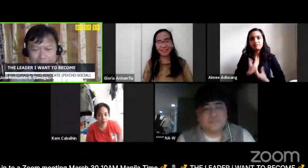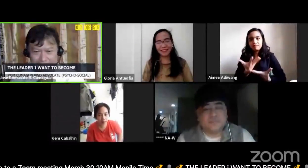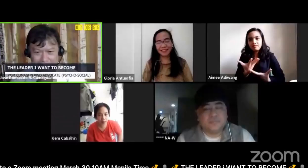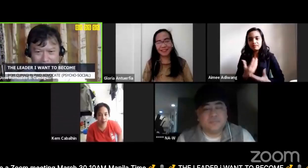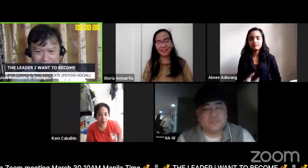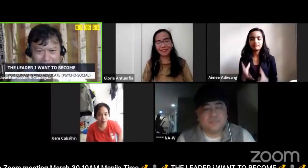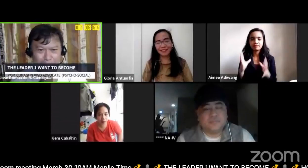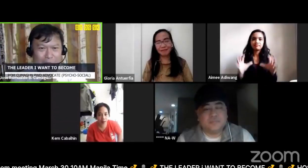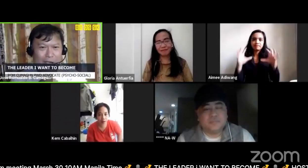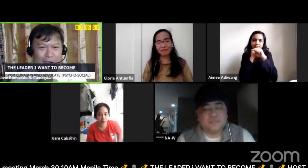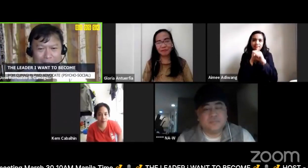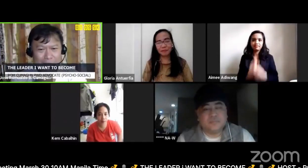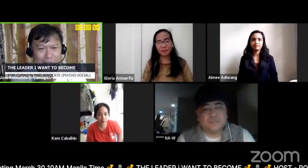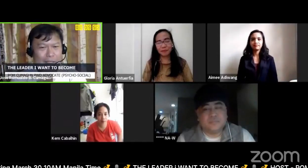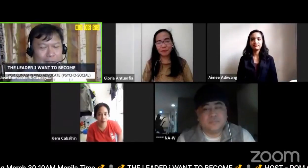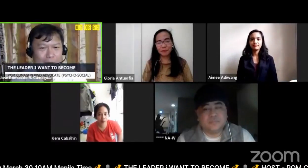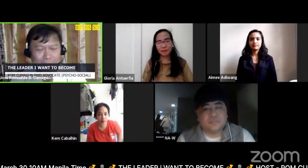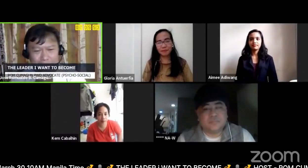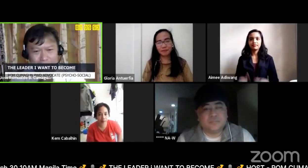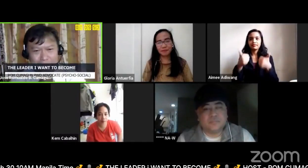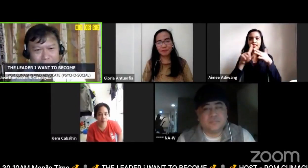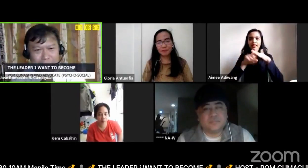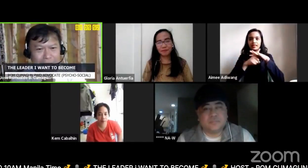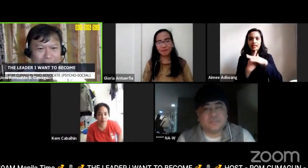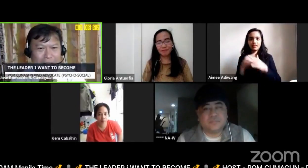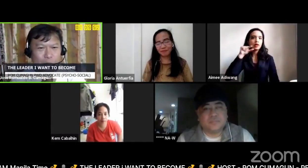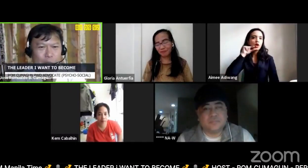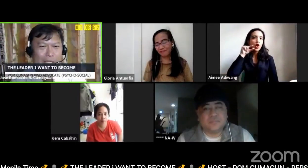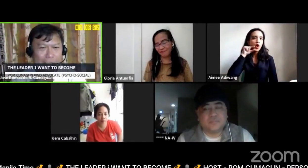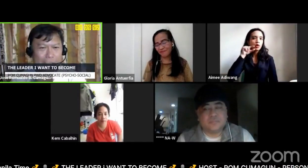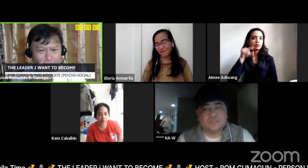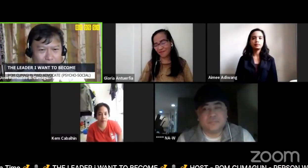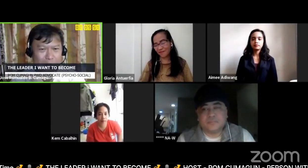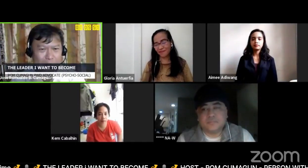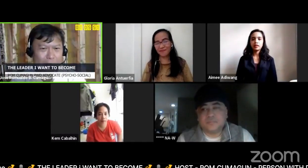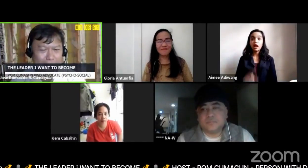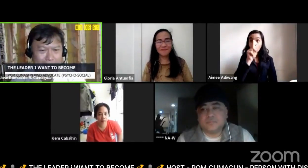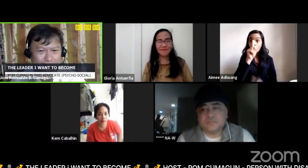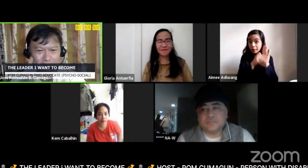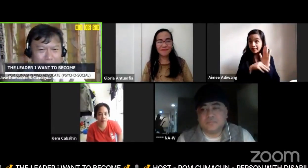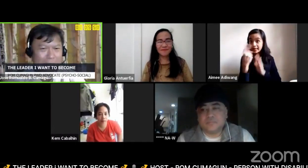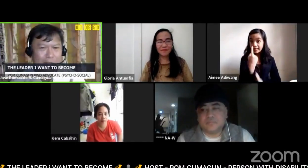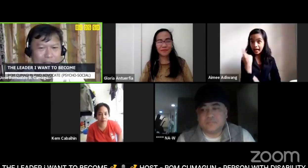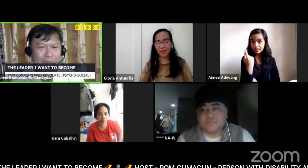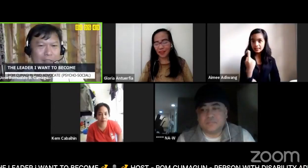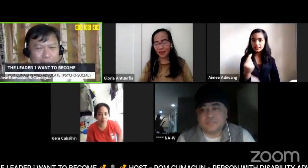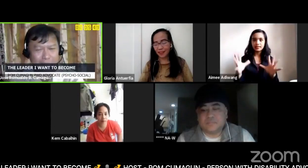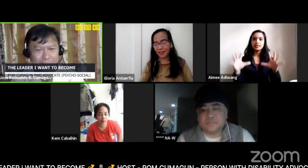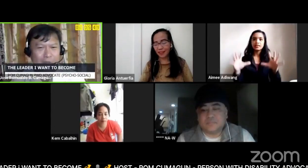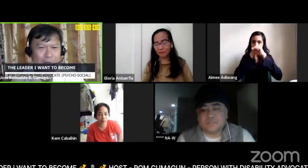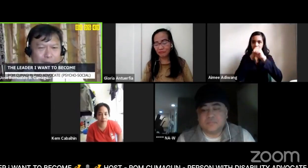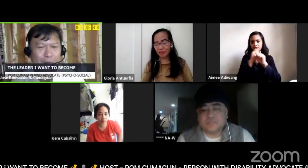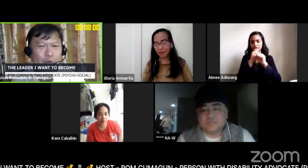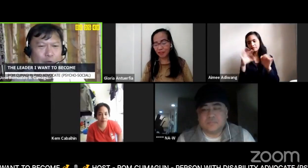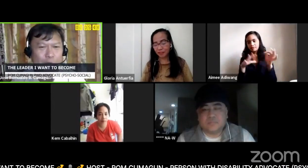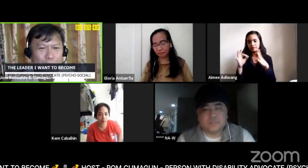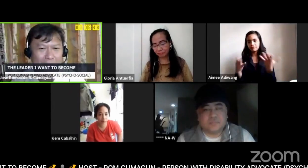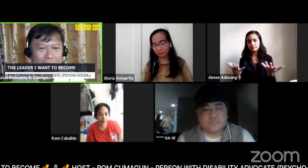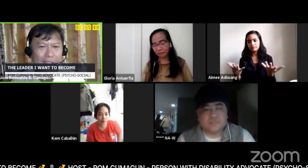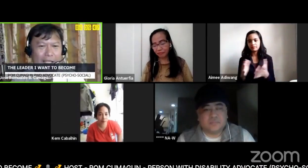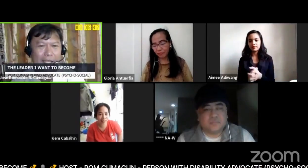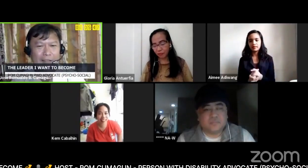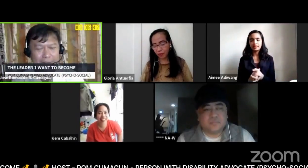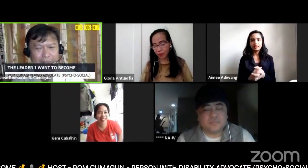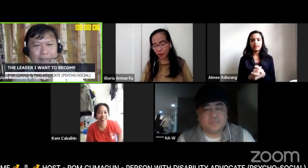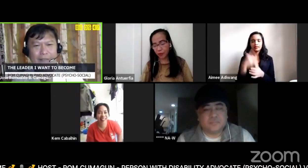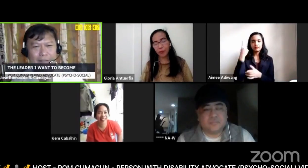this webinar. Let's start with Glo. 1 minute to wrap, to comment or something, just to, before